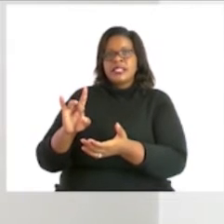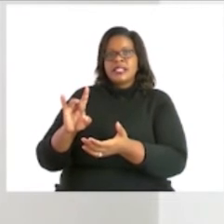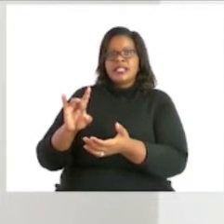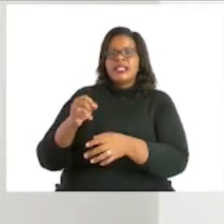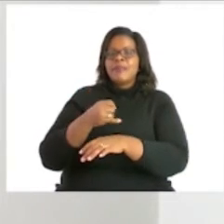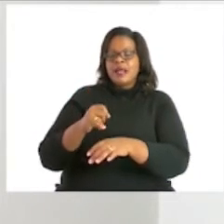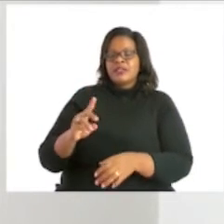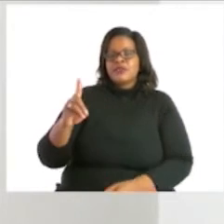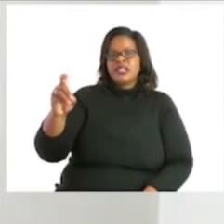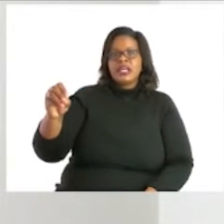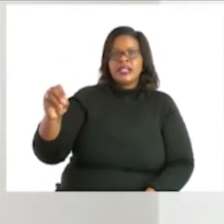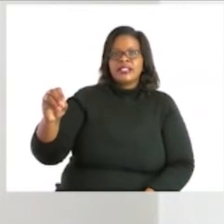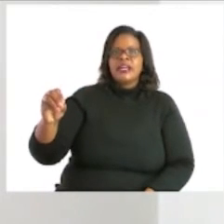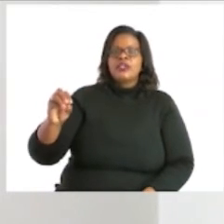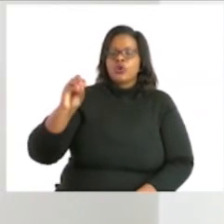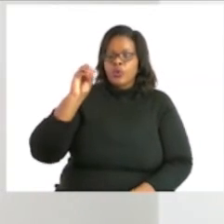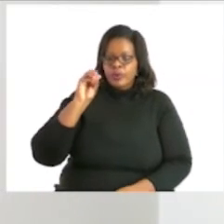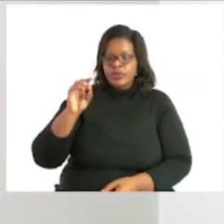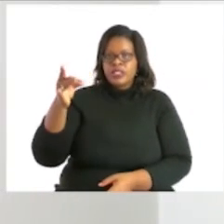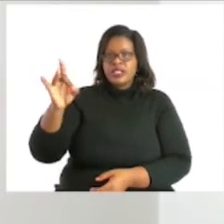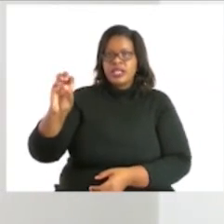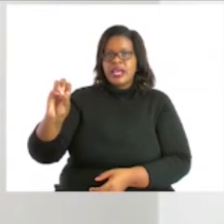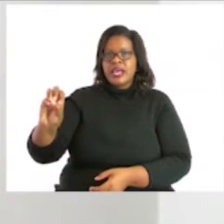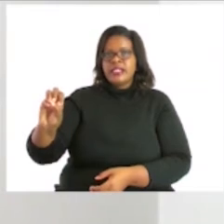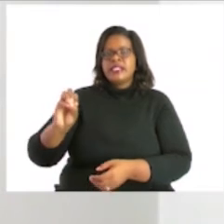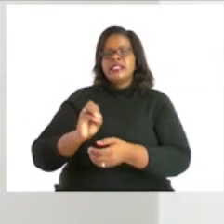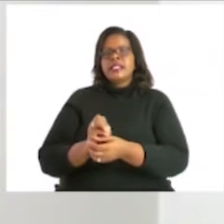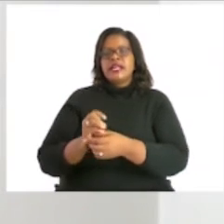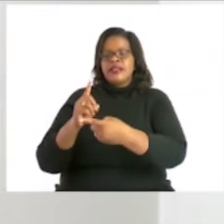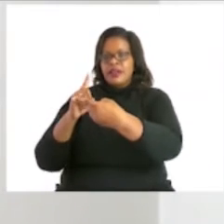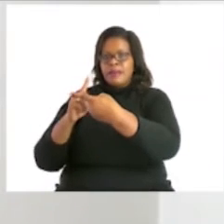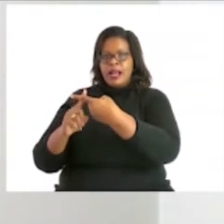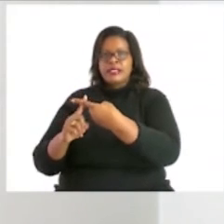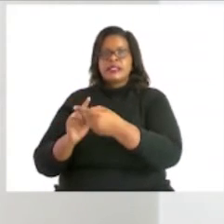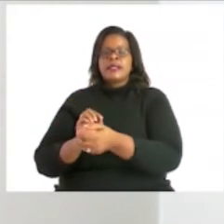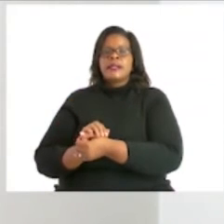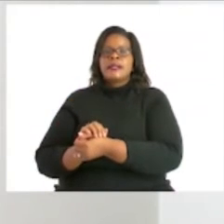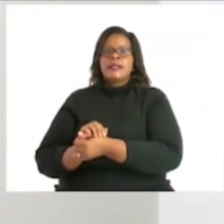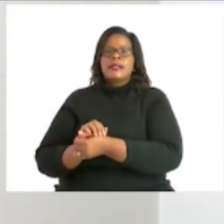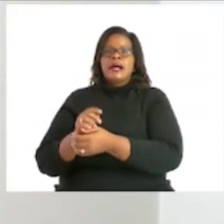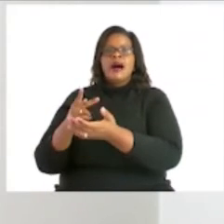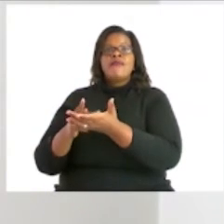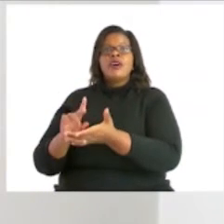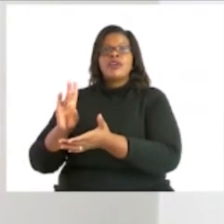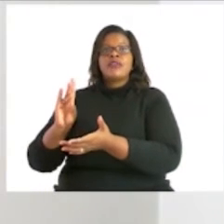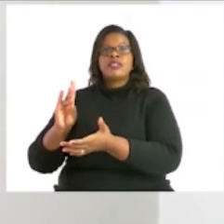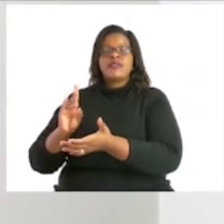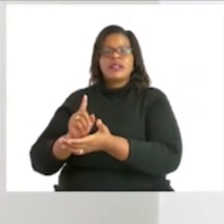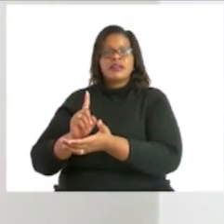of the 10, and that gives it a value of 80. Plus, What is the value of the